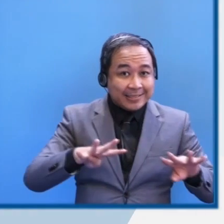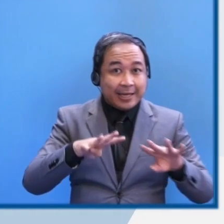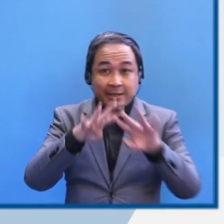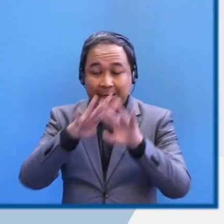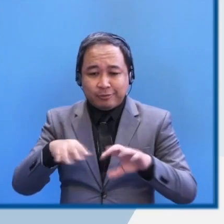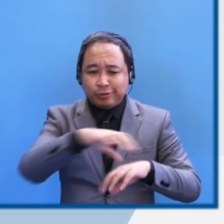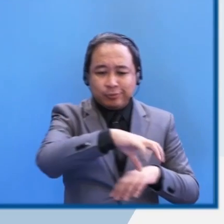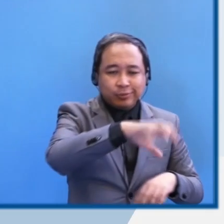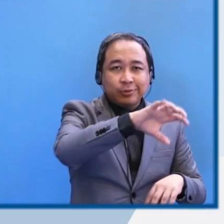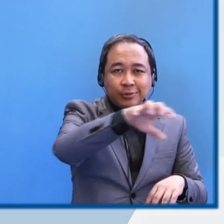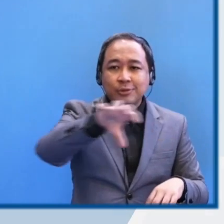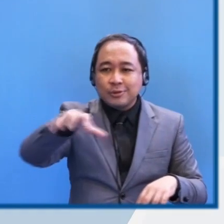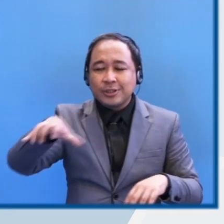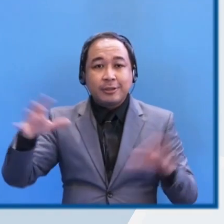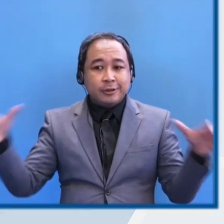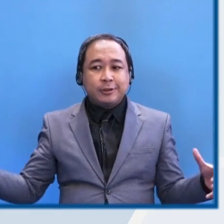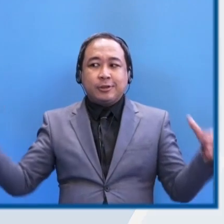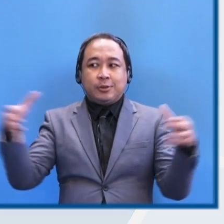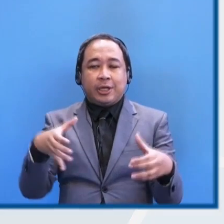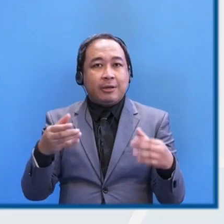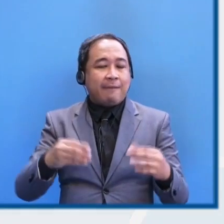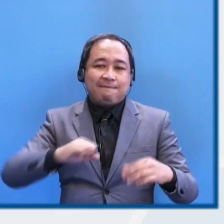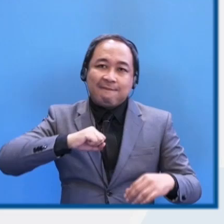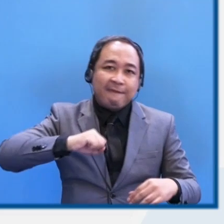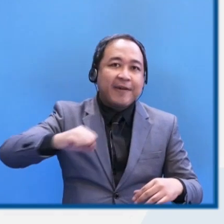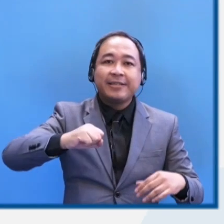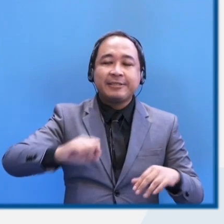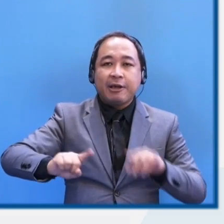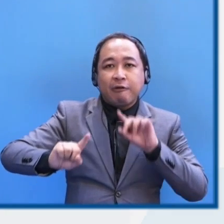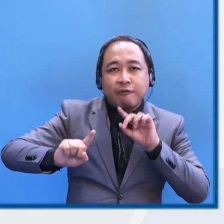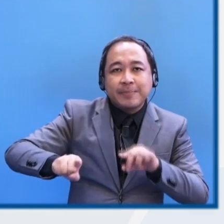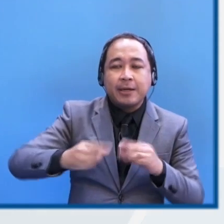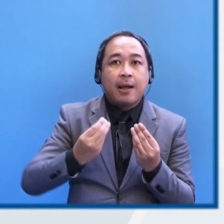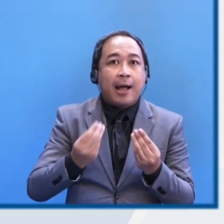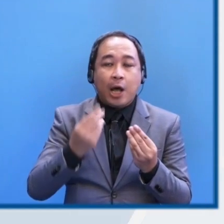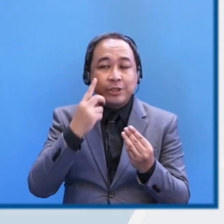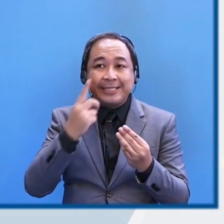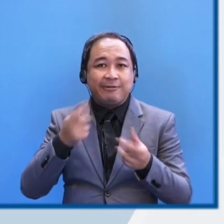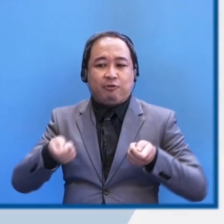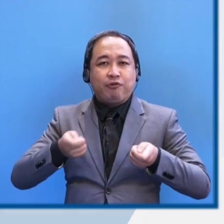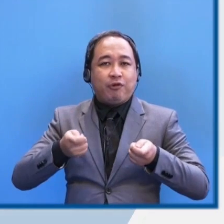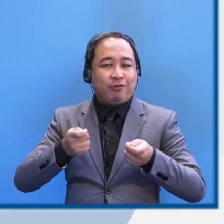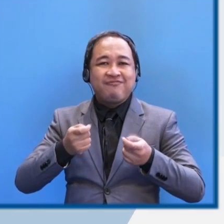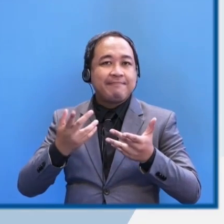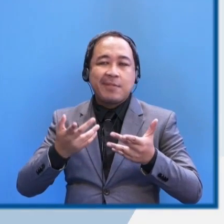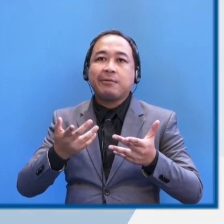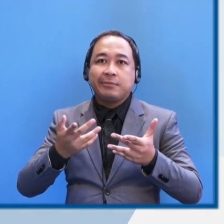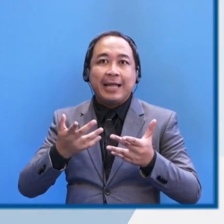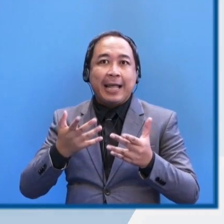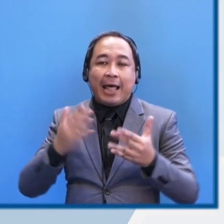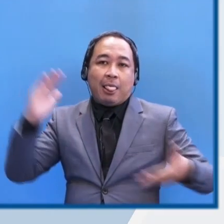ASEAN's collective, rapid, effective, and timely response in mitigating the impacts of the different types of